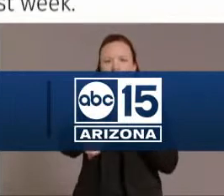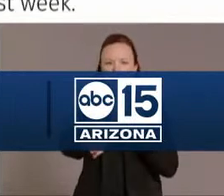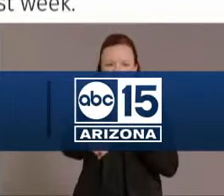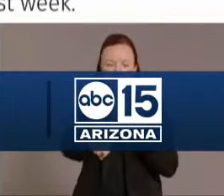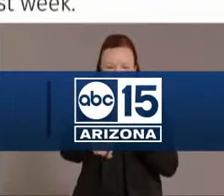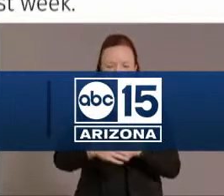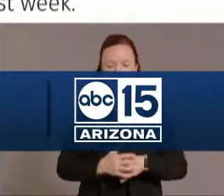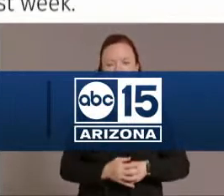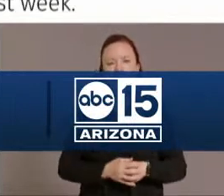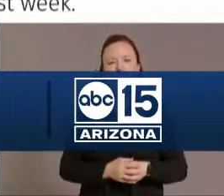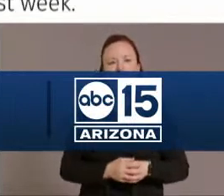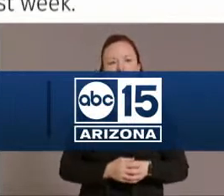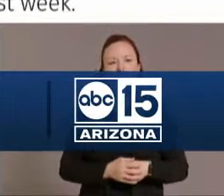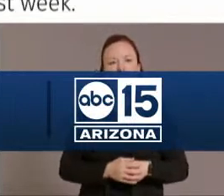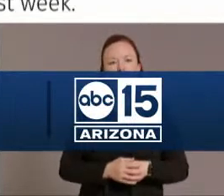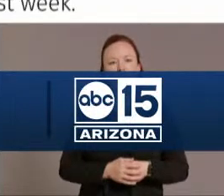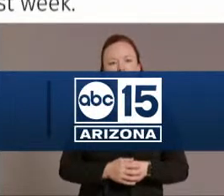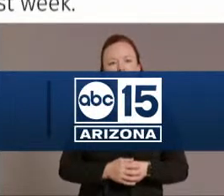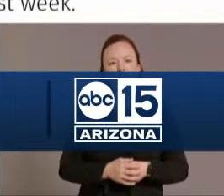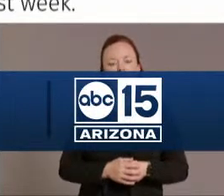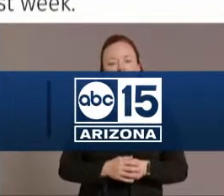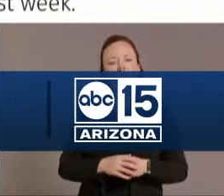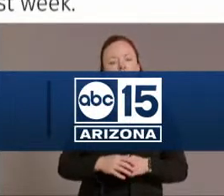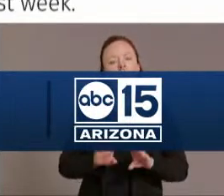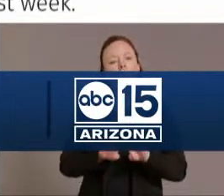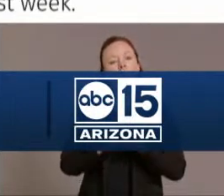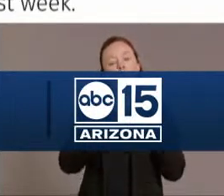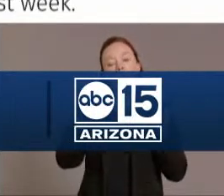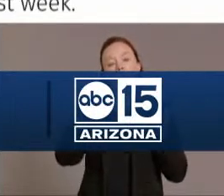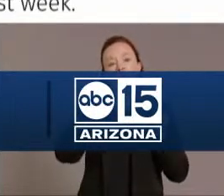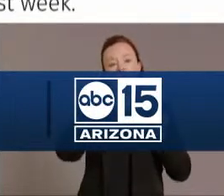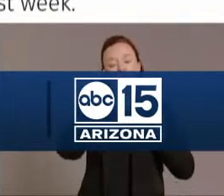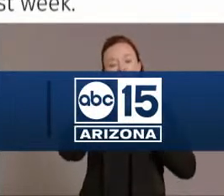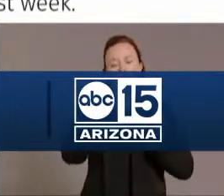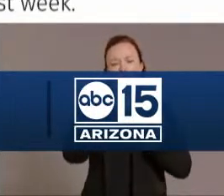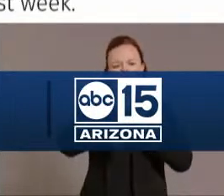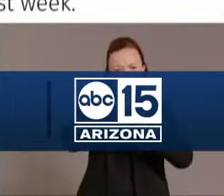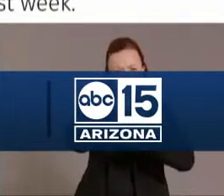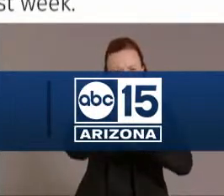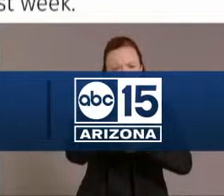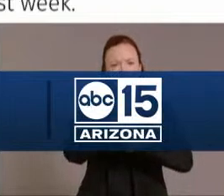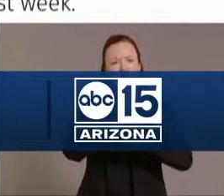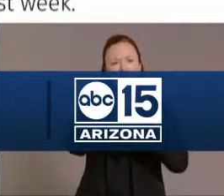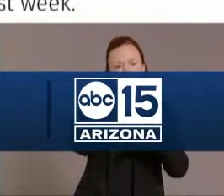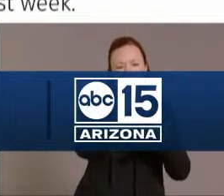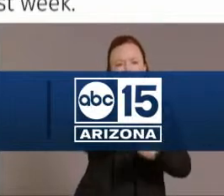This will be open for eligible onboarded pandemic